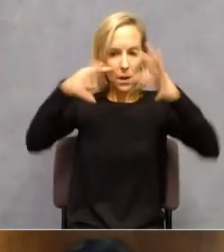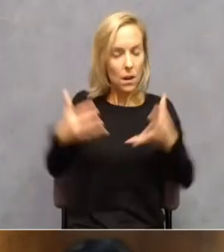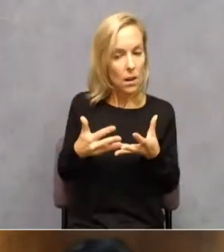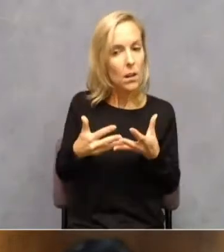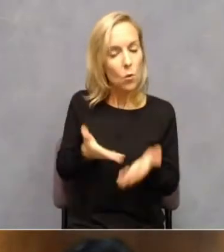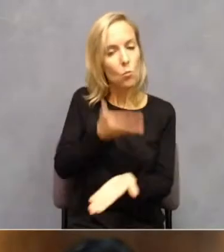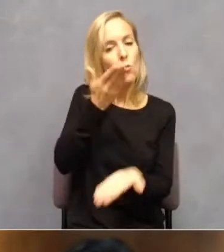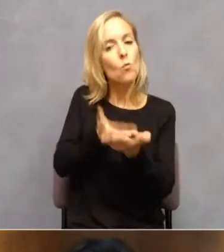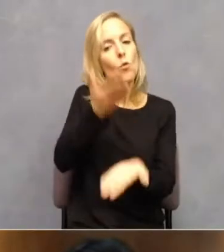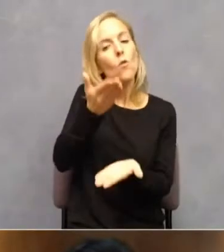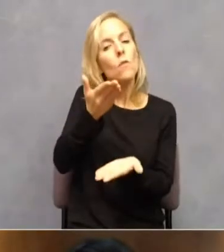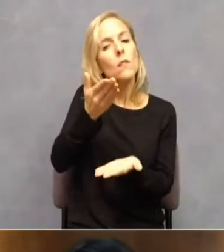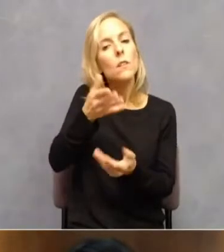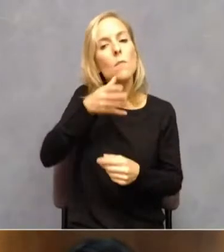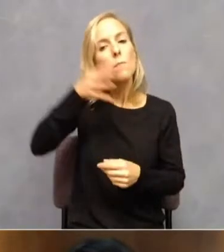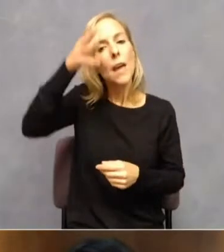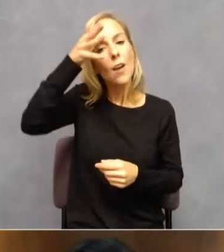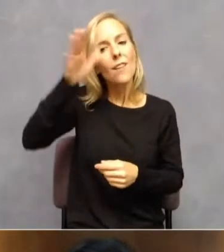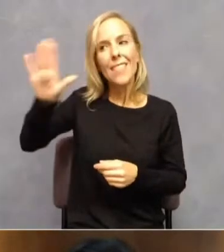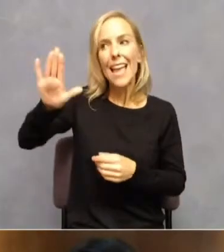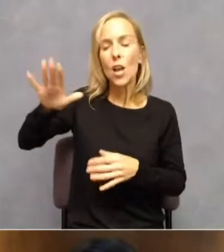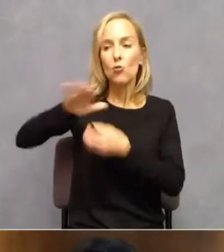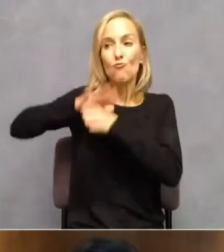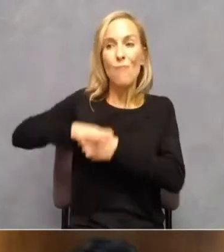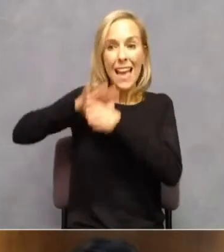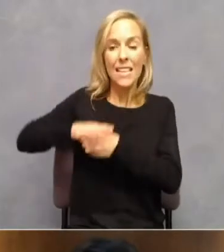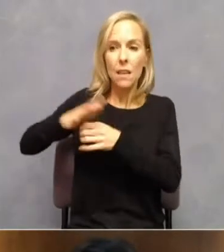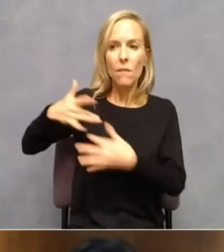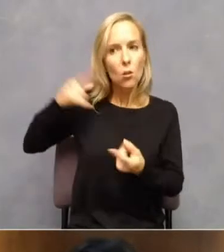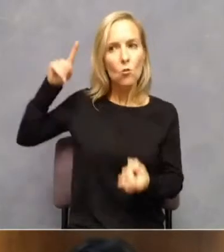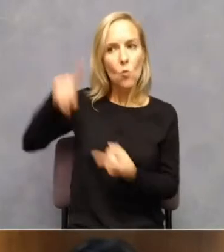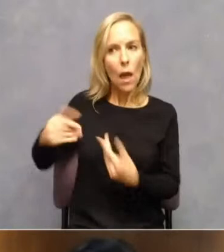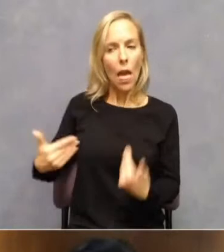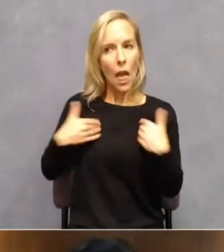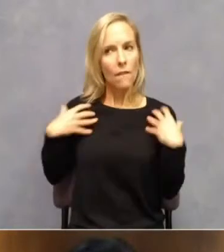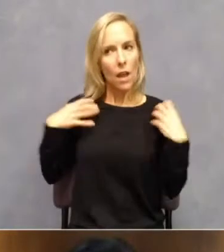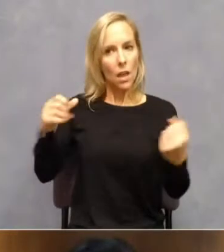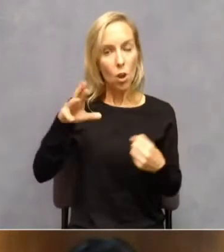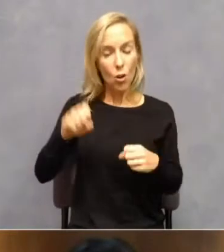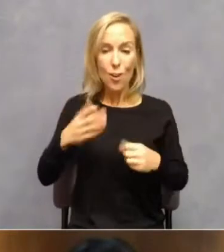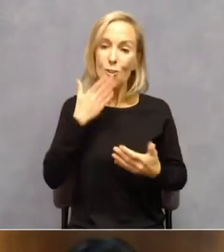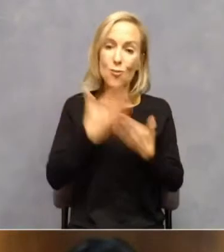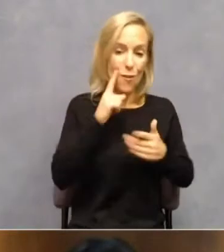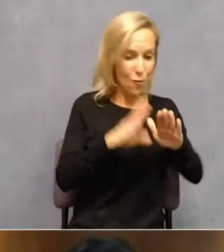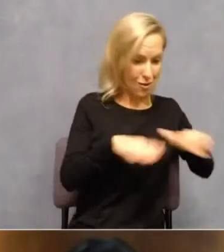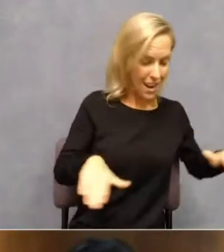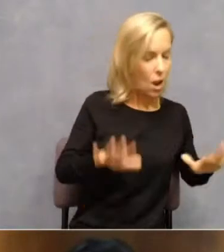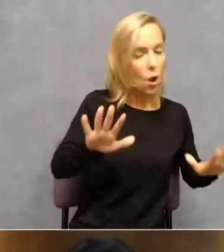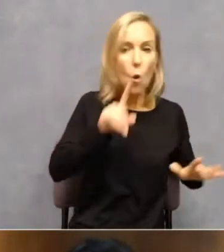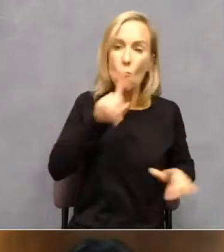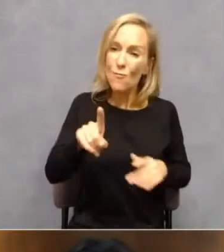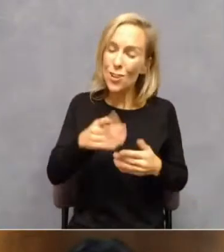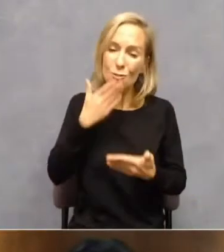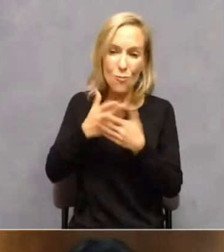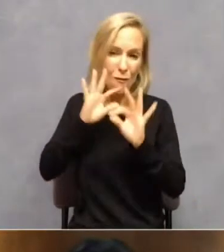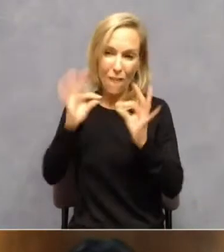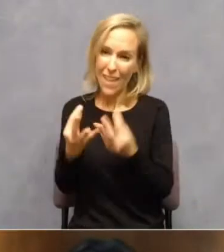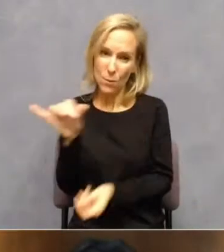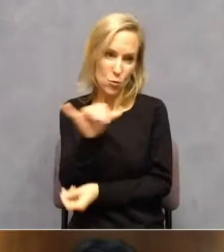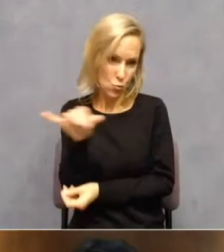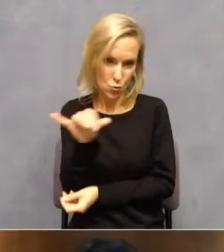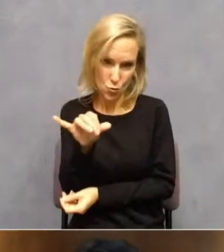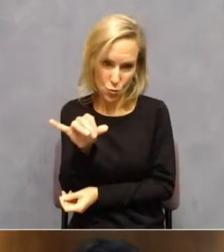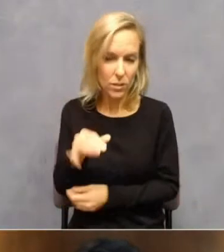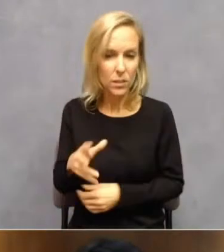parent's stress level. So in addition to being good for kids, it's really good for families as a whole. We have seen the